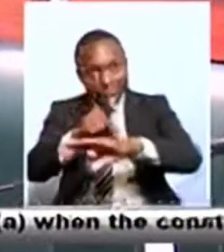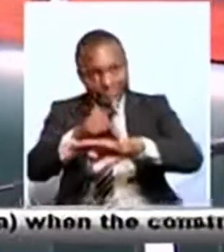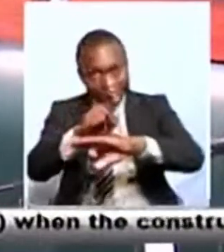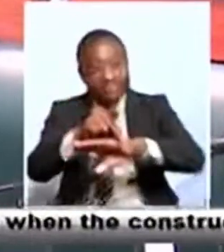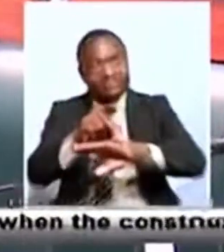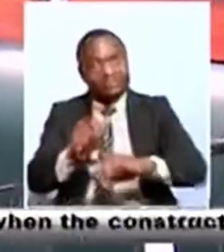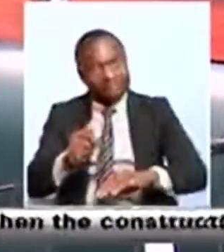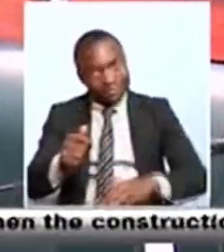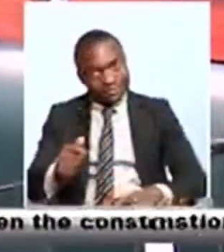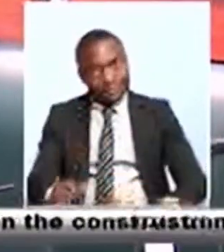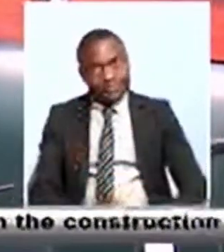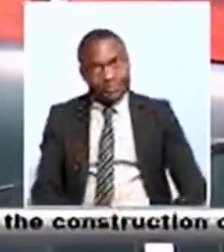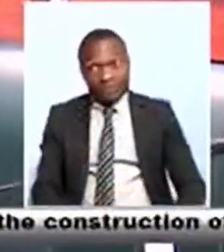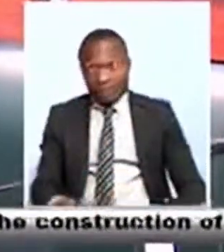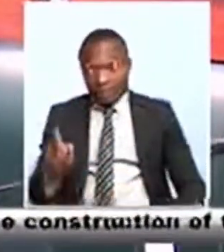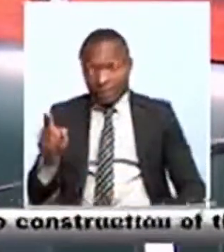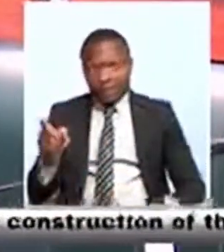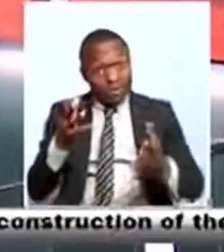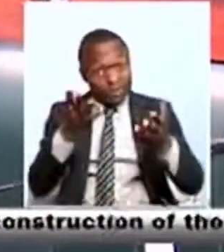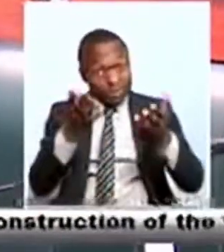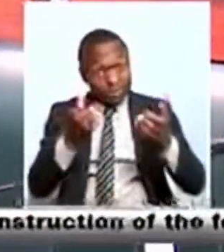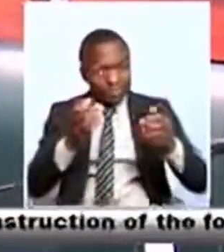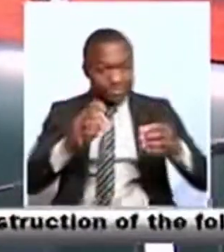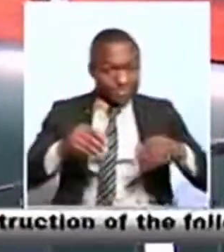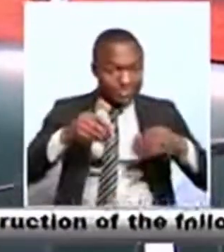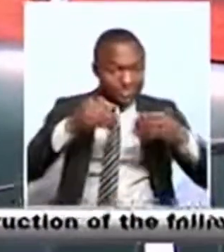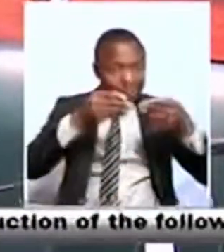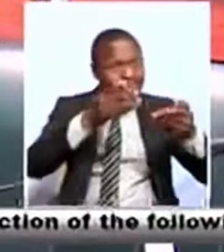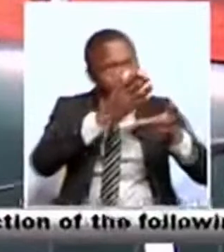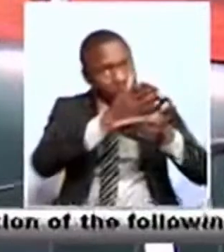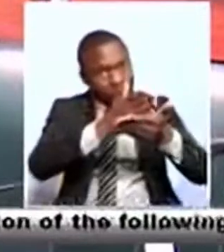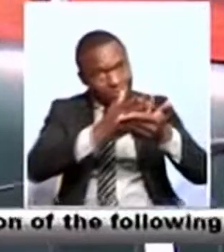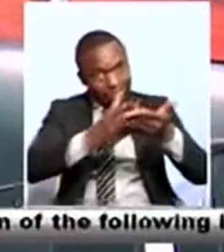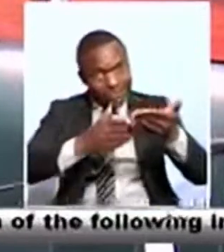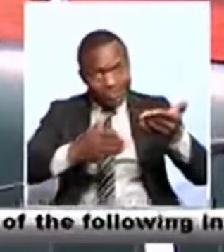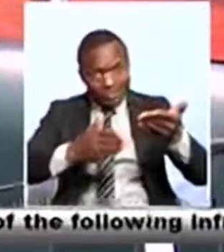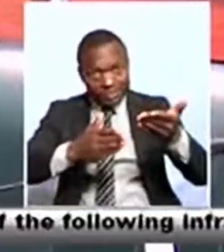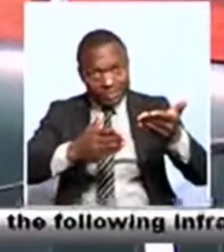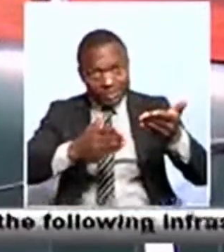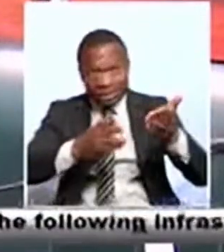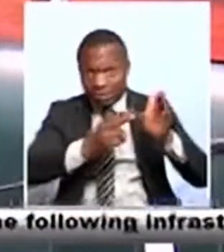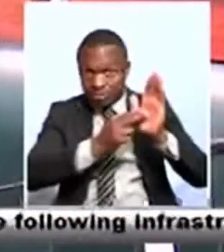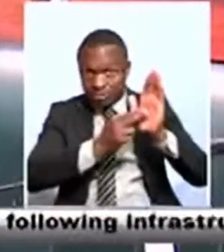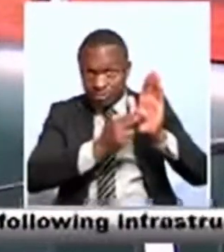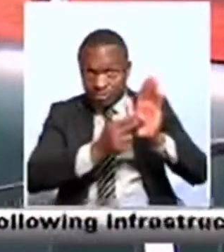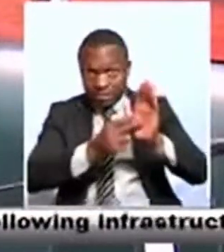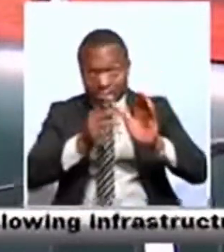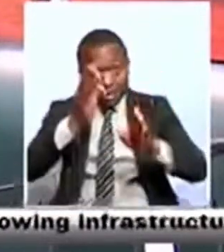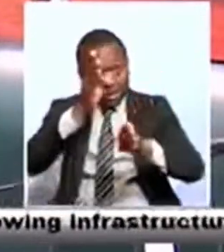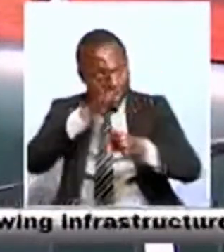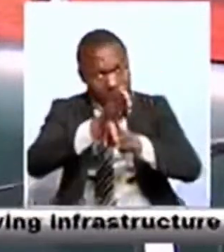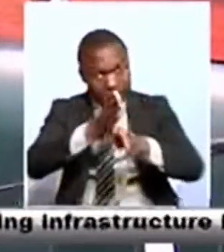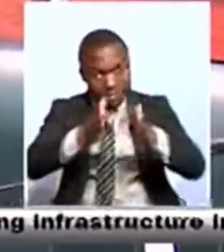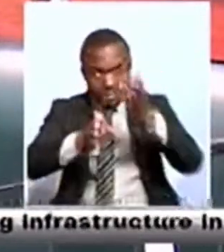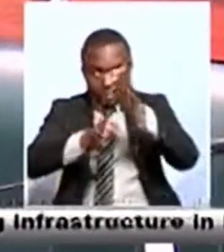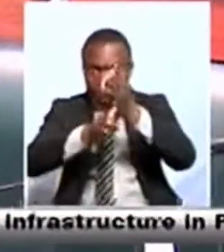I want to give some indications. The contractor